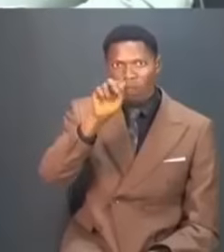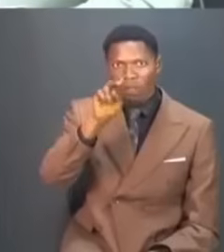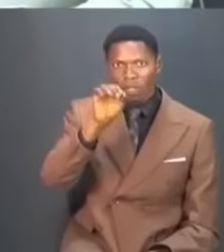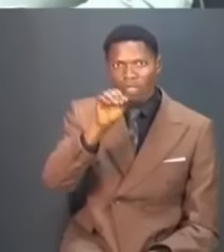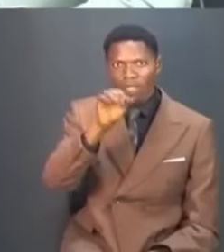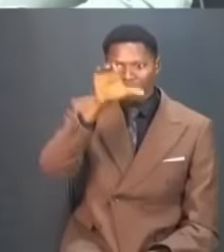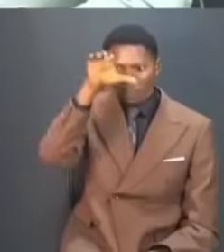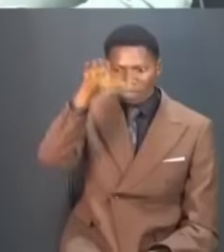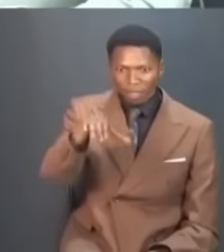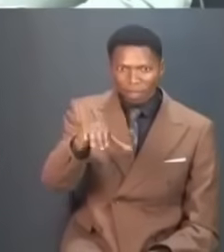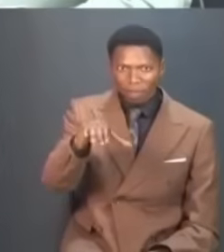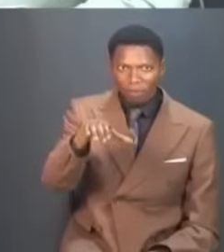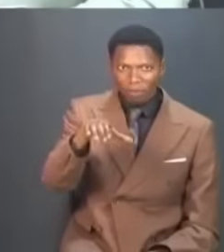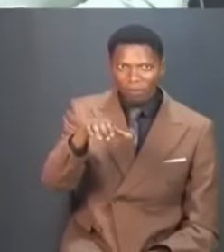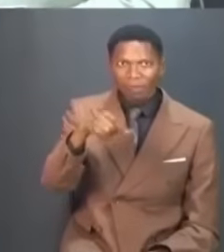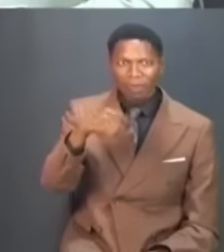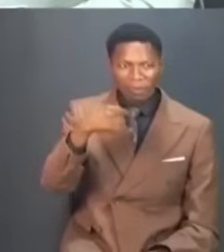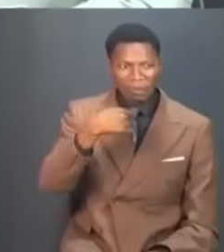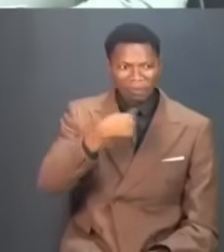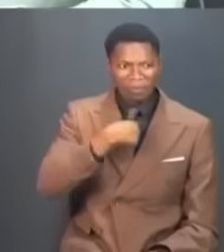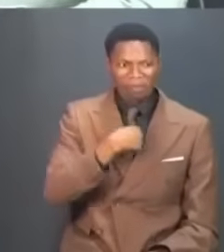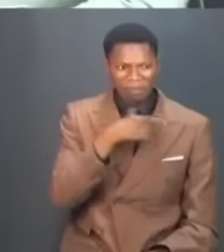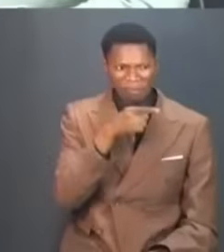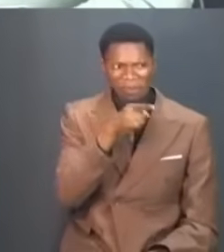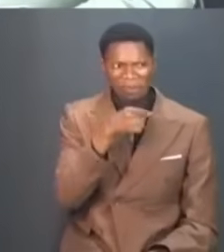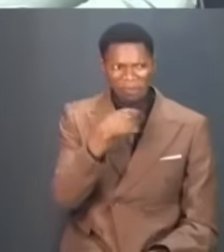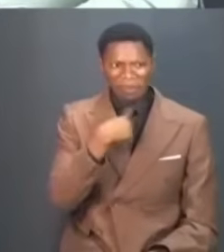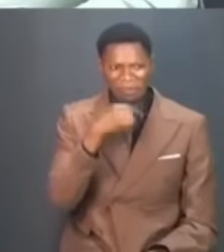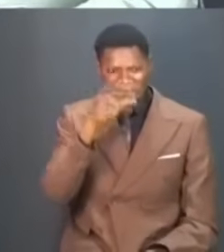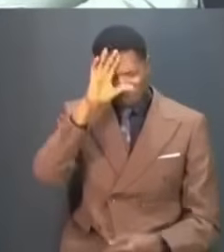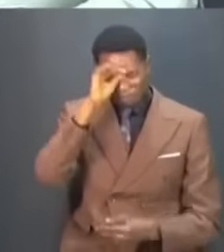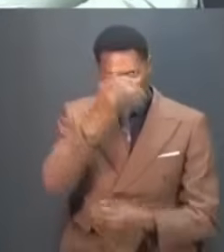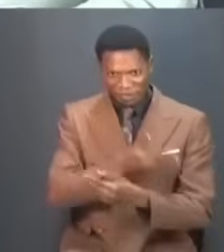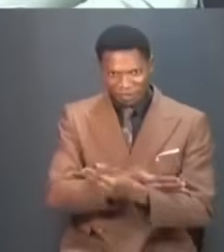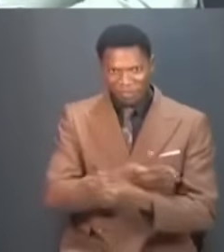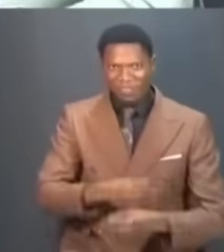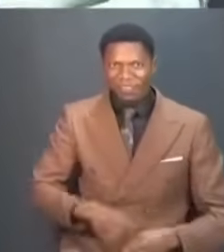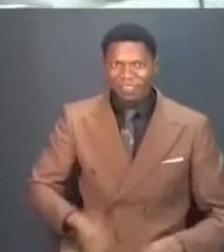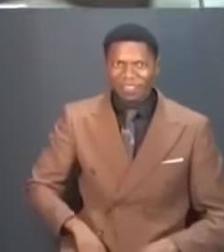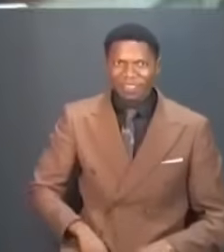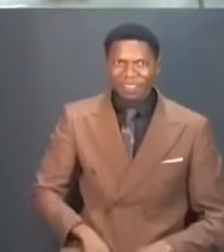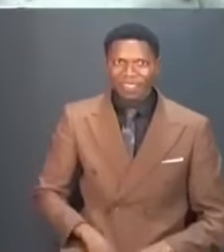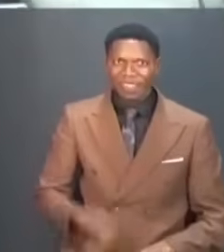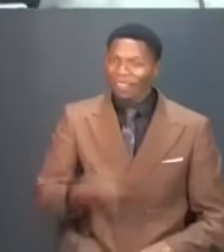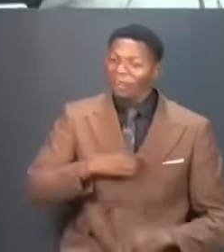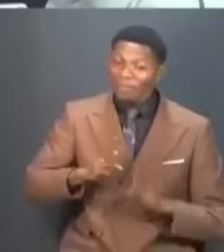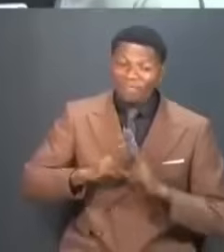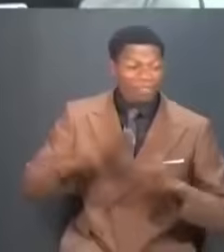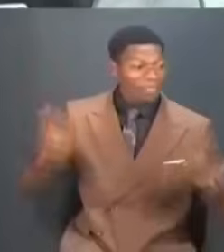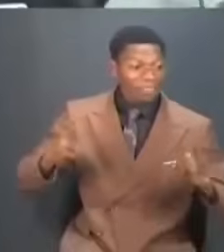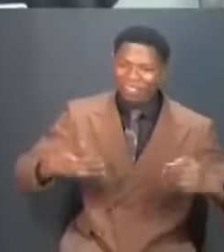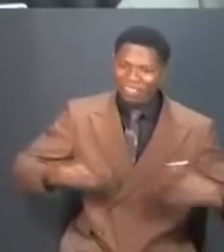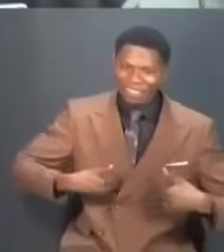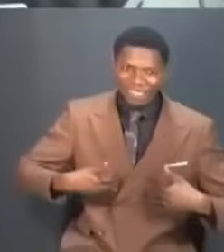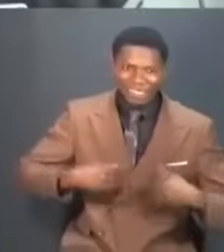And I'm one of your sons, Mr. Speaker. Mr. Speaker, I'm very, very young.